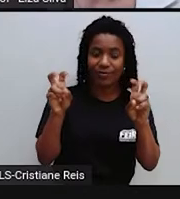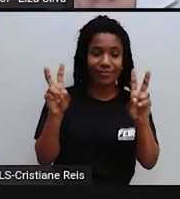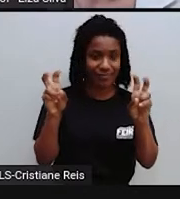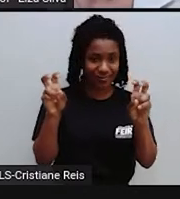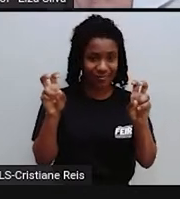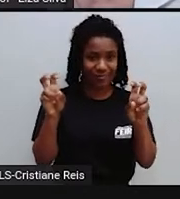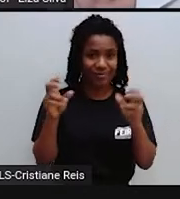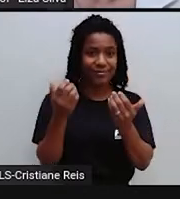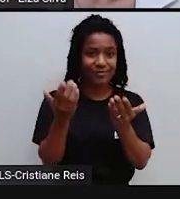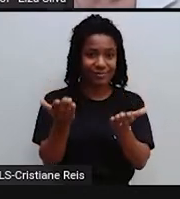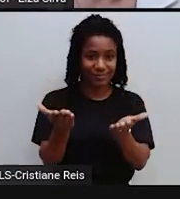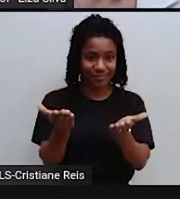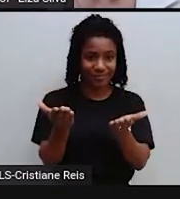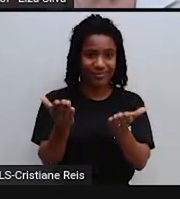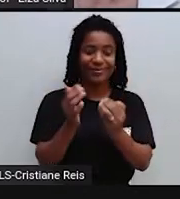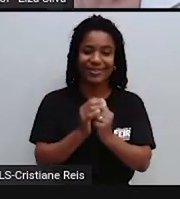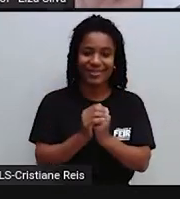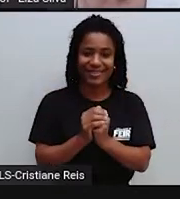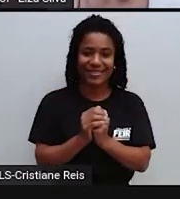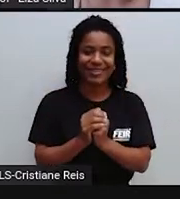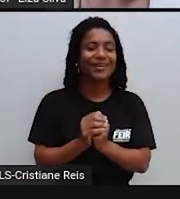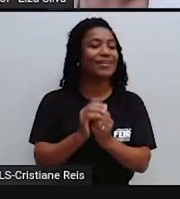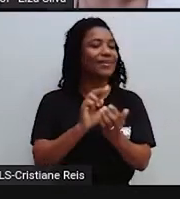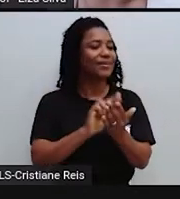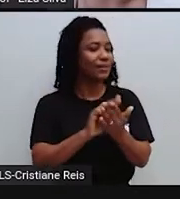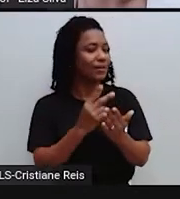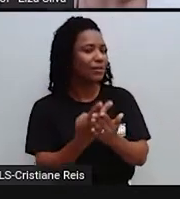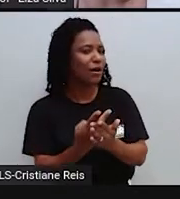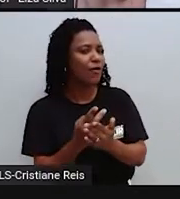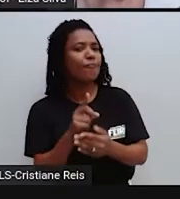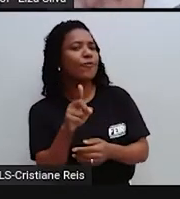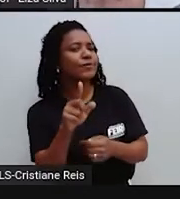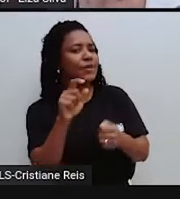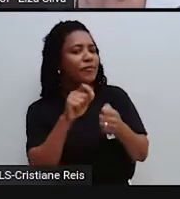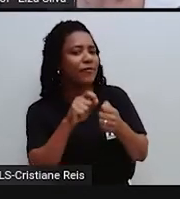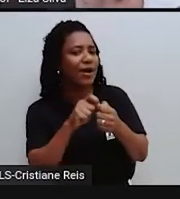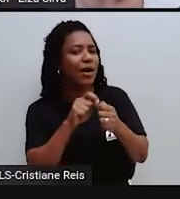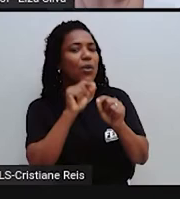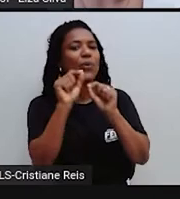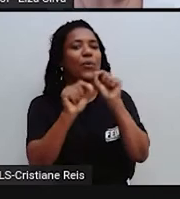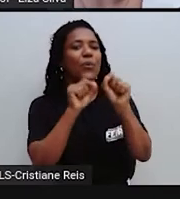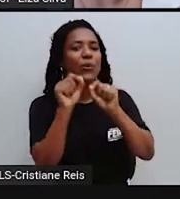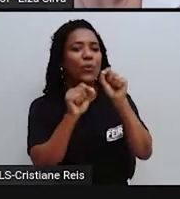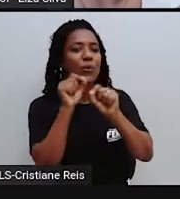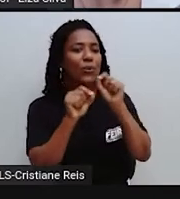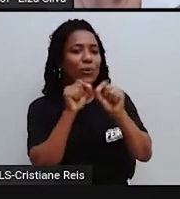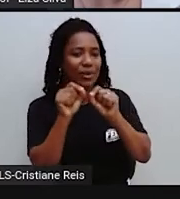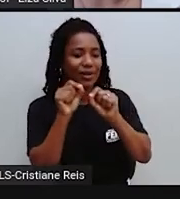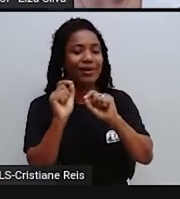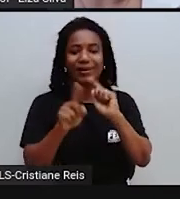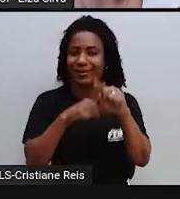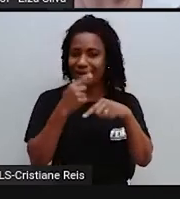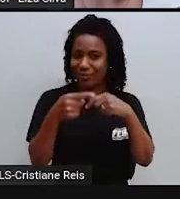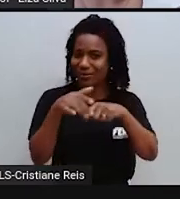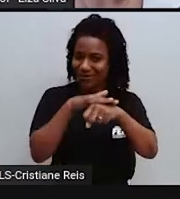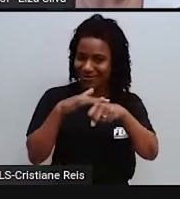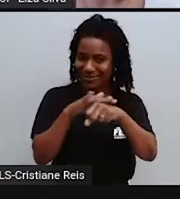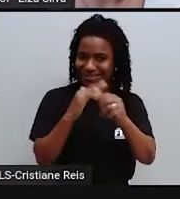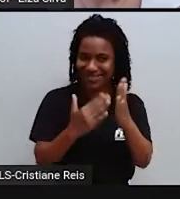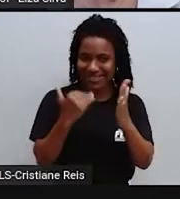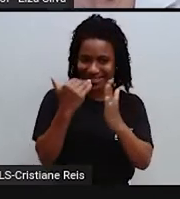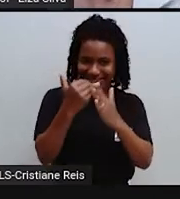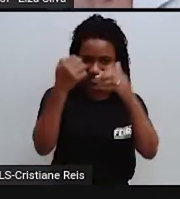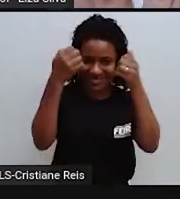doing? What are you doing? O que é que você está fazendo? Logo depois do vídeo, a gente conversa um pouco mais sobre isso,